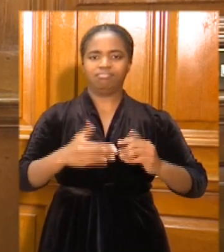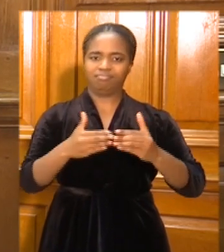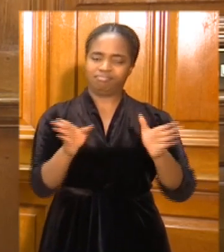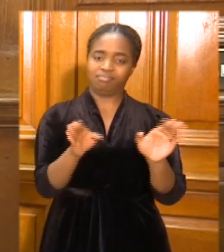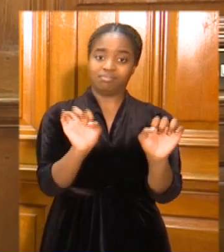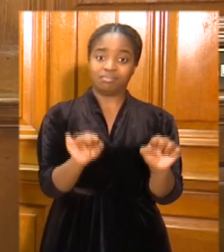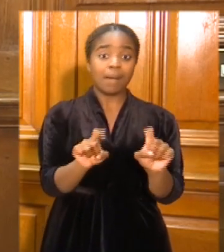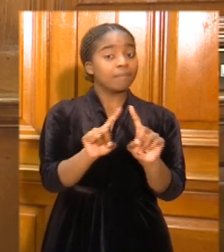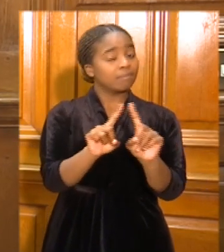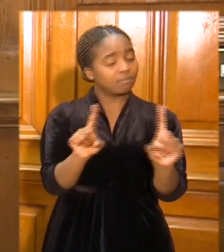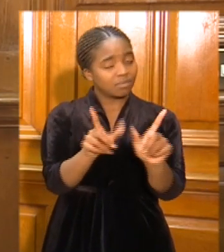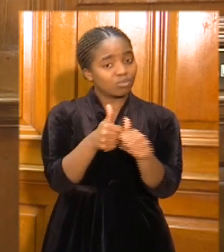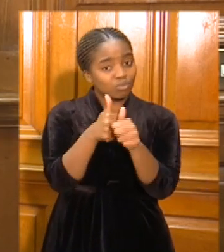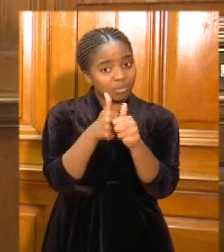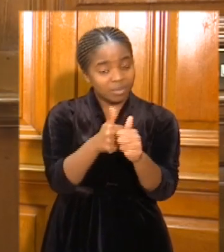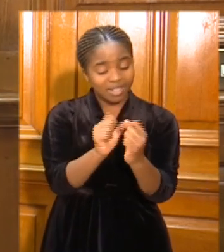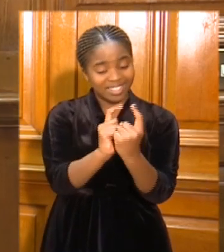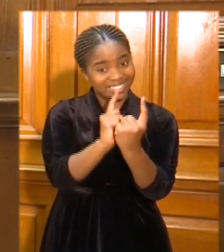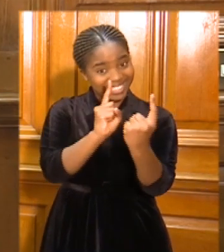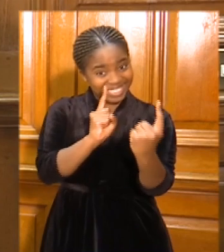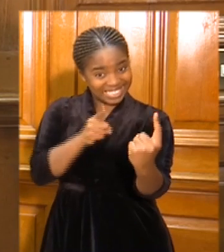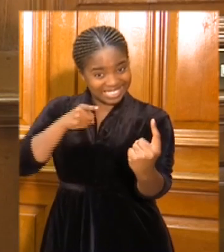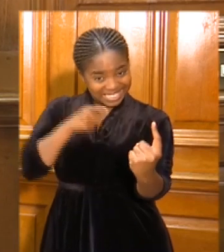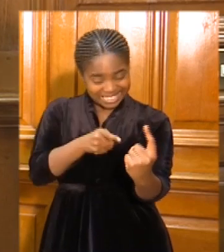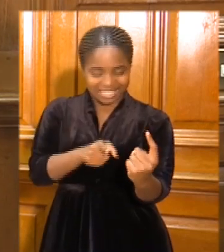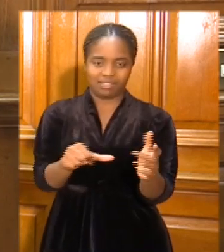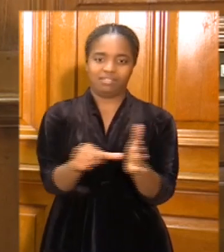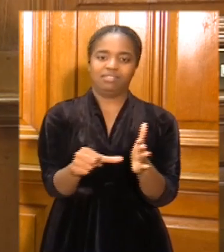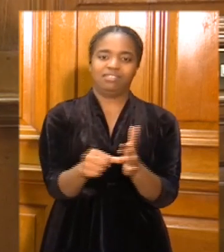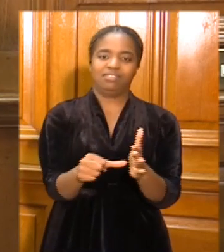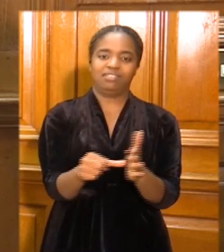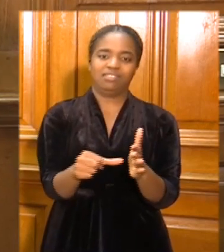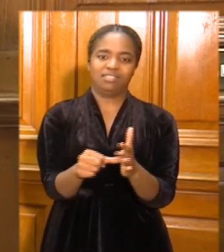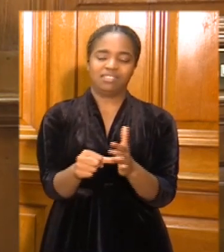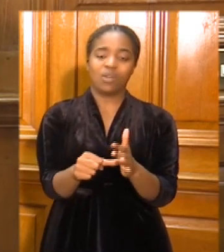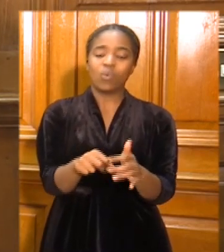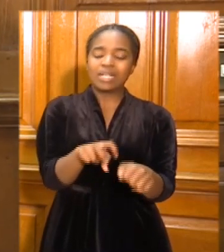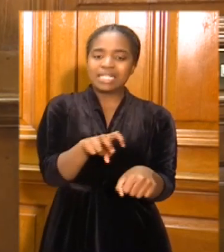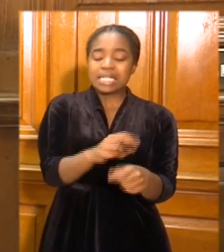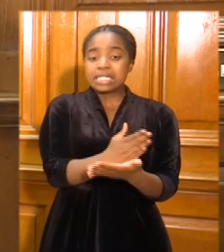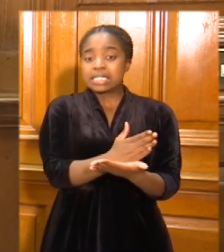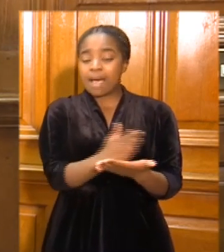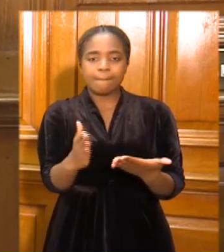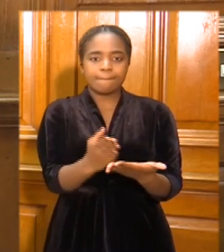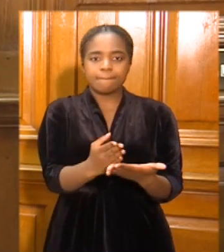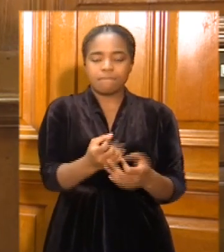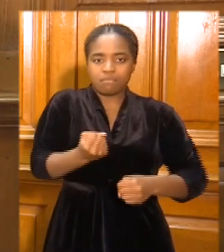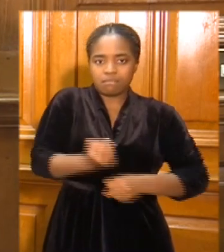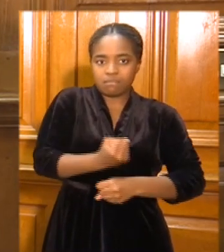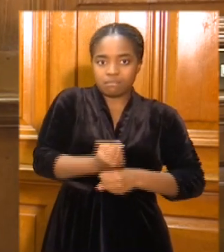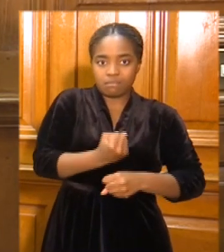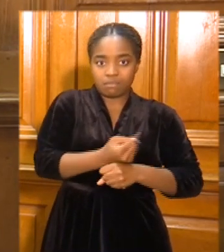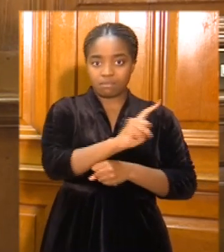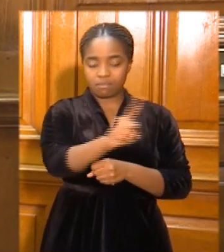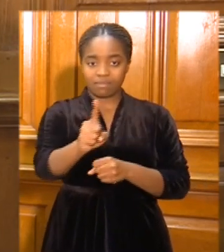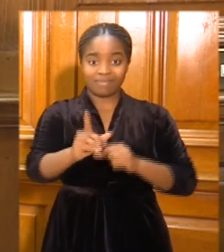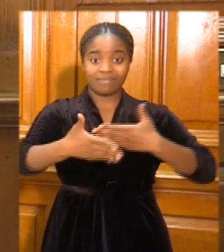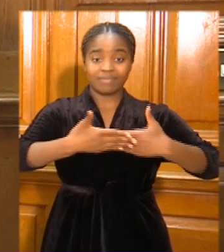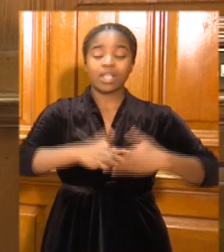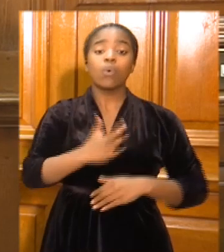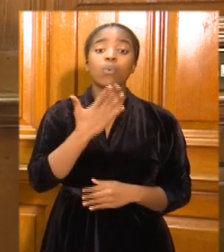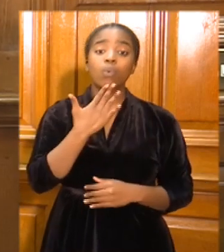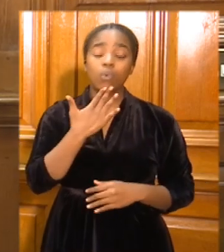maintain social distancing, certain high-risk economic activities will remain prohibited. These include